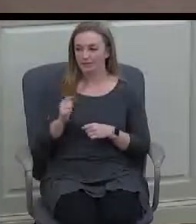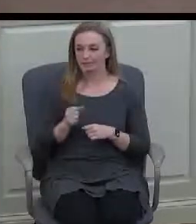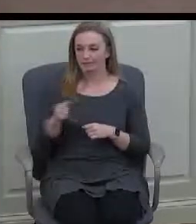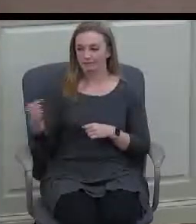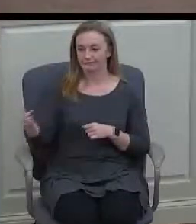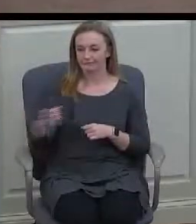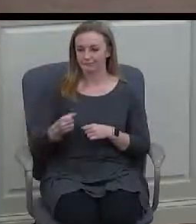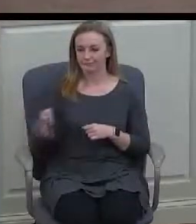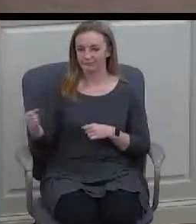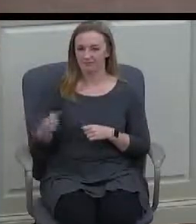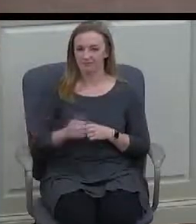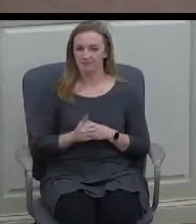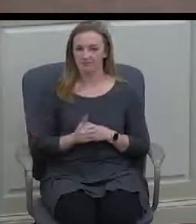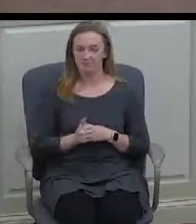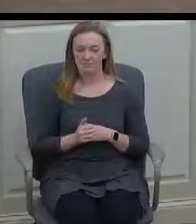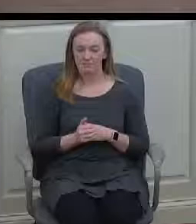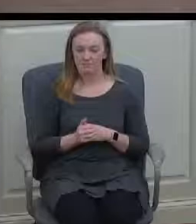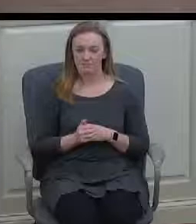There you go.